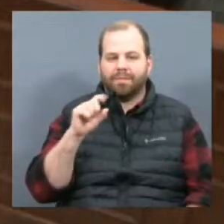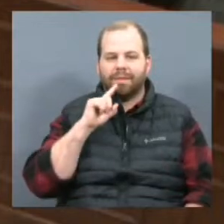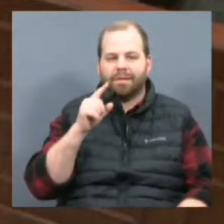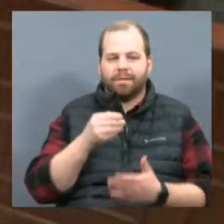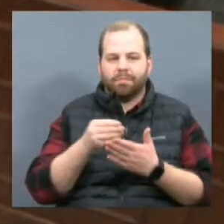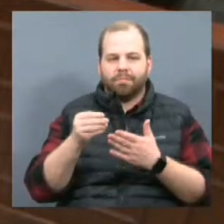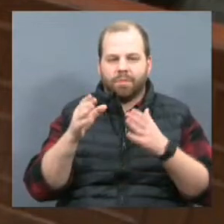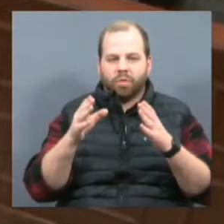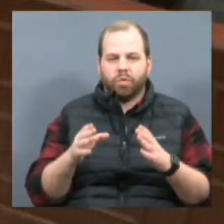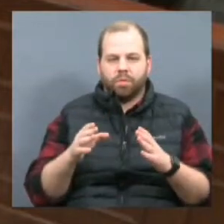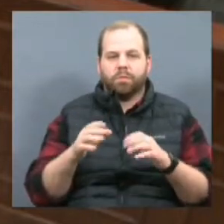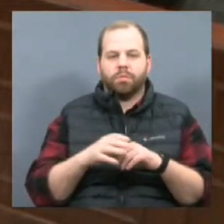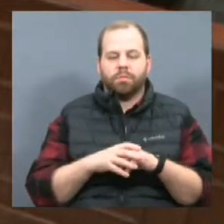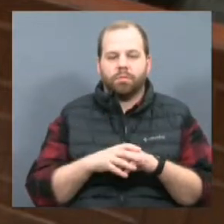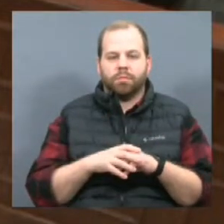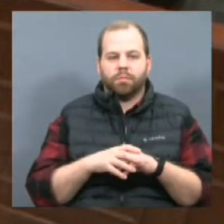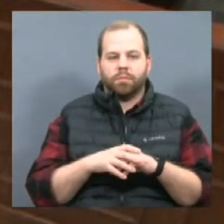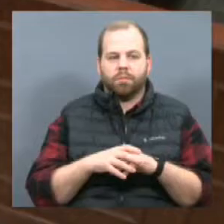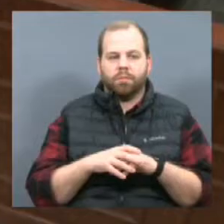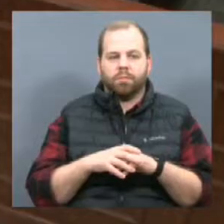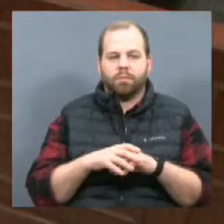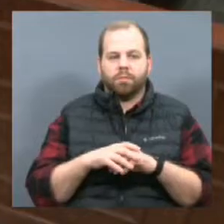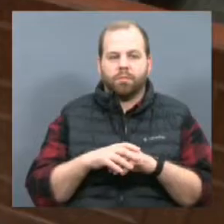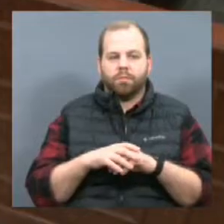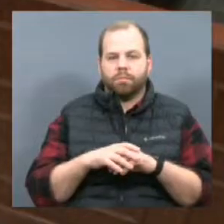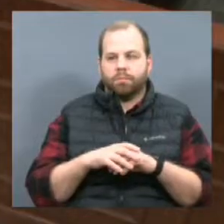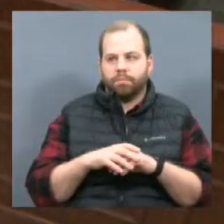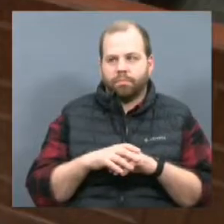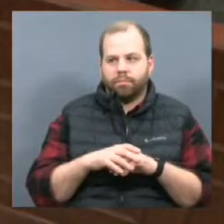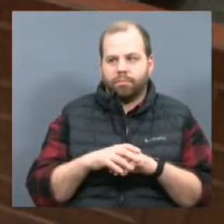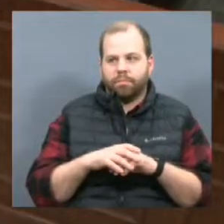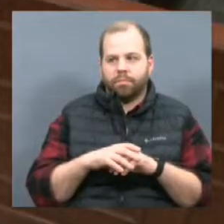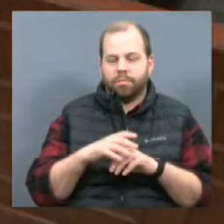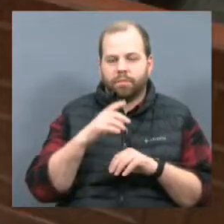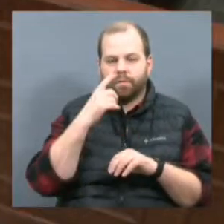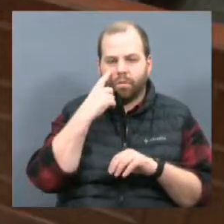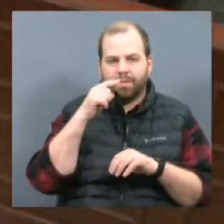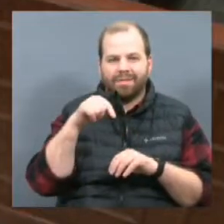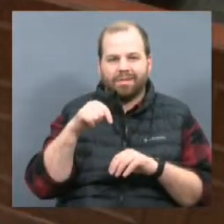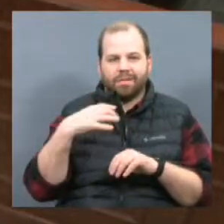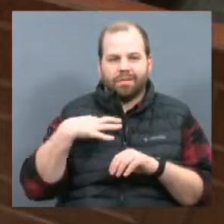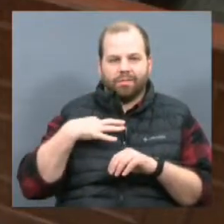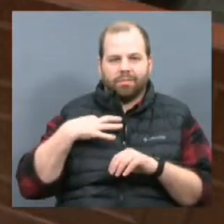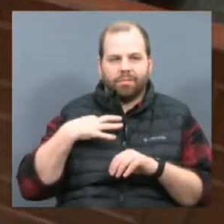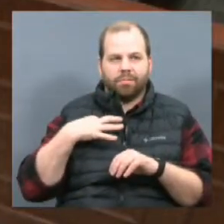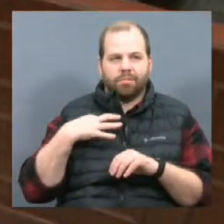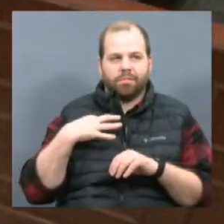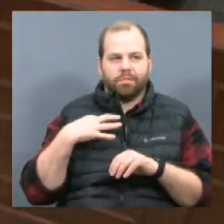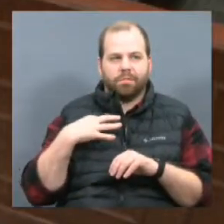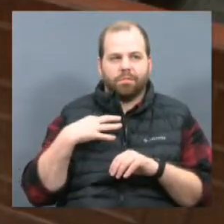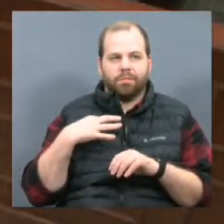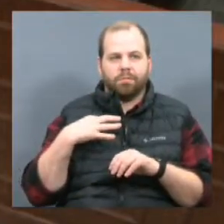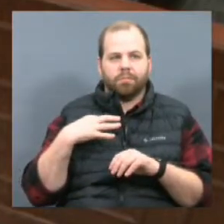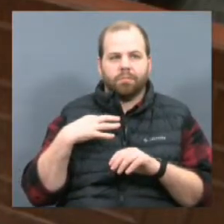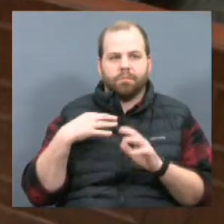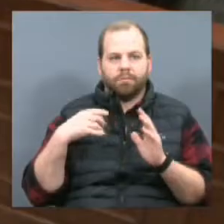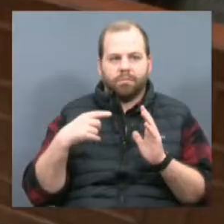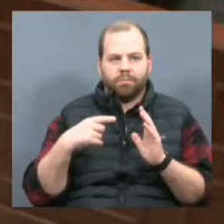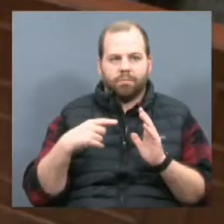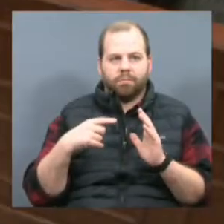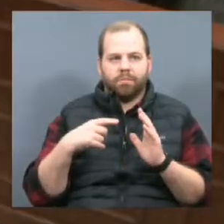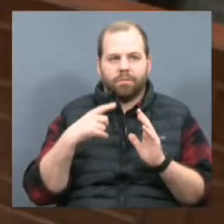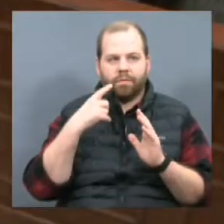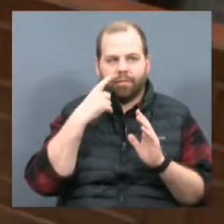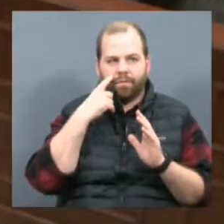I authorize Atelier Arkansas to act on their behalf of this application, this BZD application. Yes. Has an